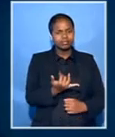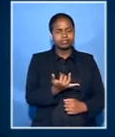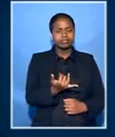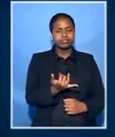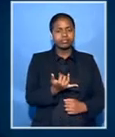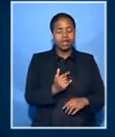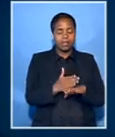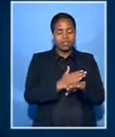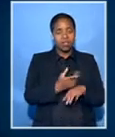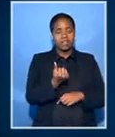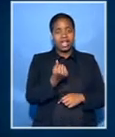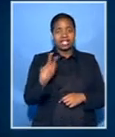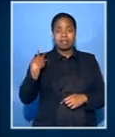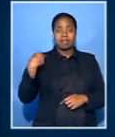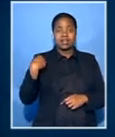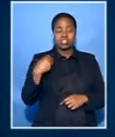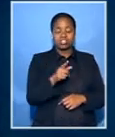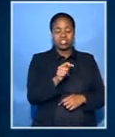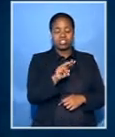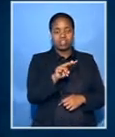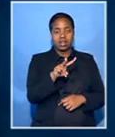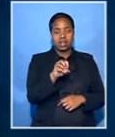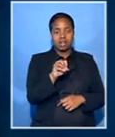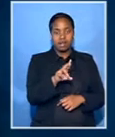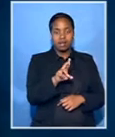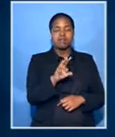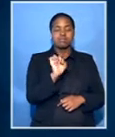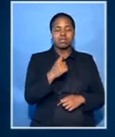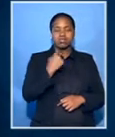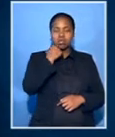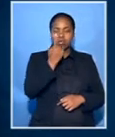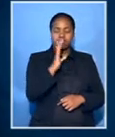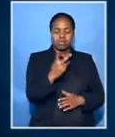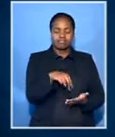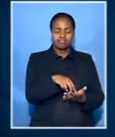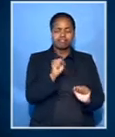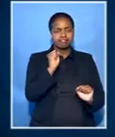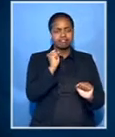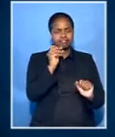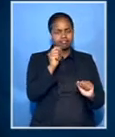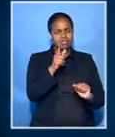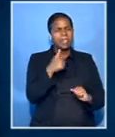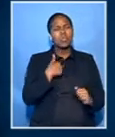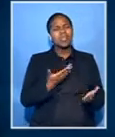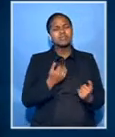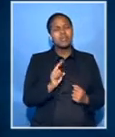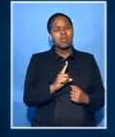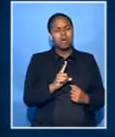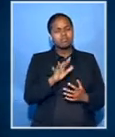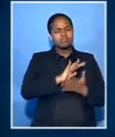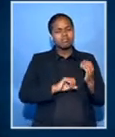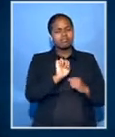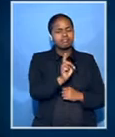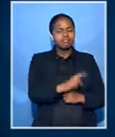that former Finance Minister Trevor Manuel is most likely to take the stand next, what are we to expect from his